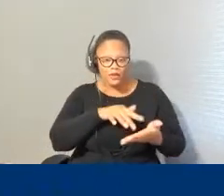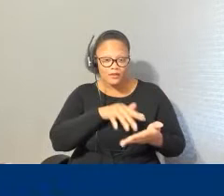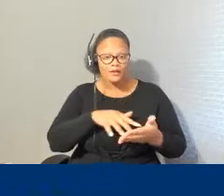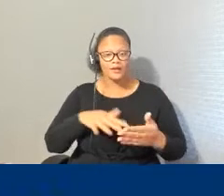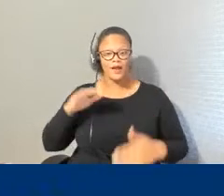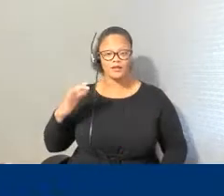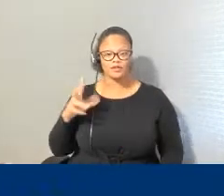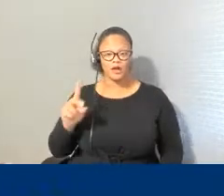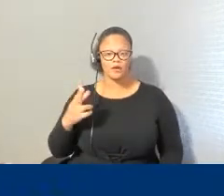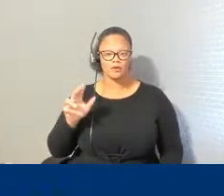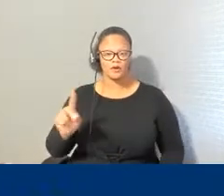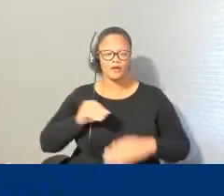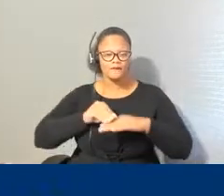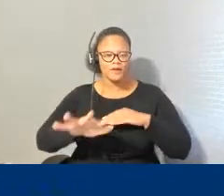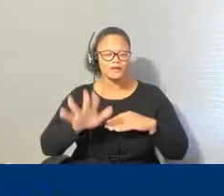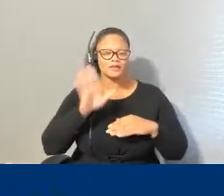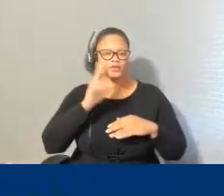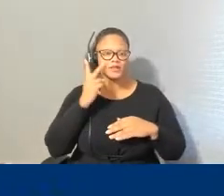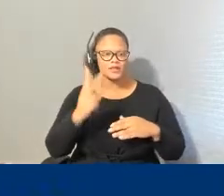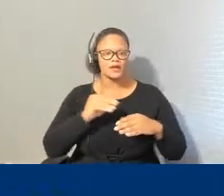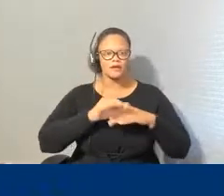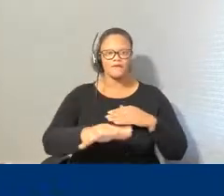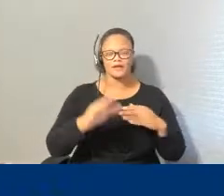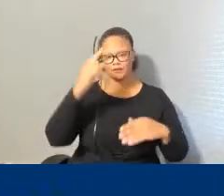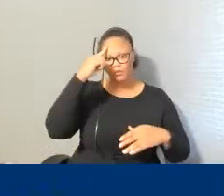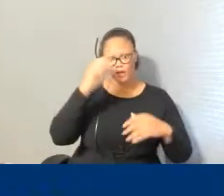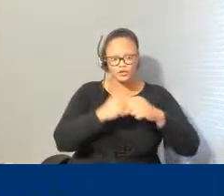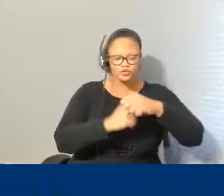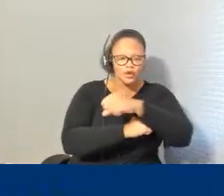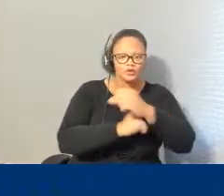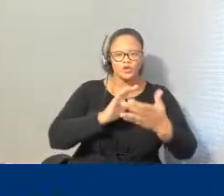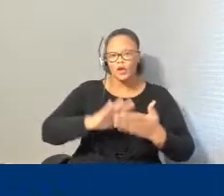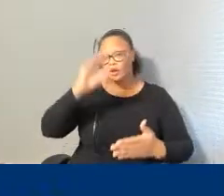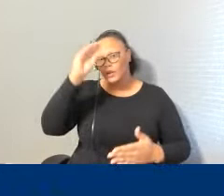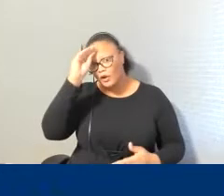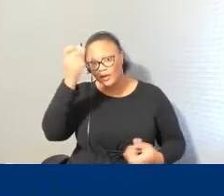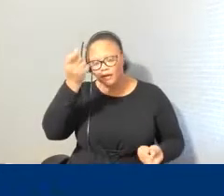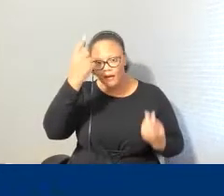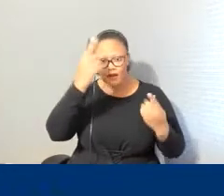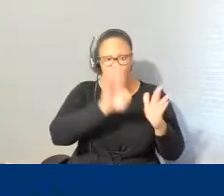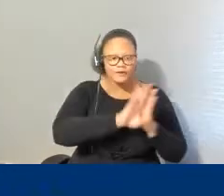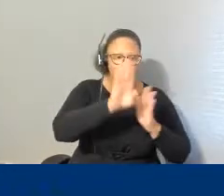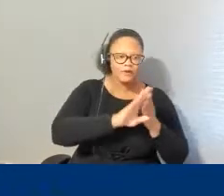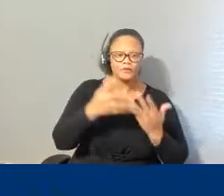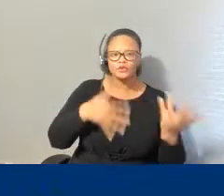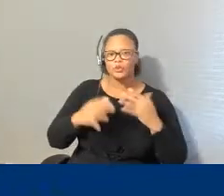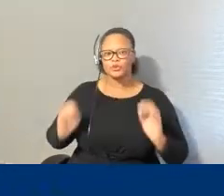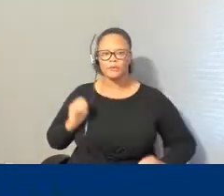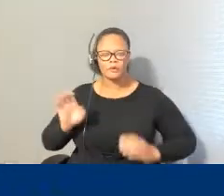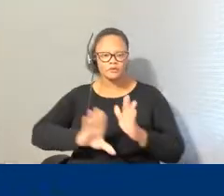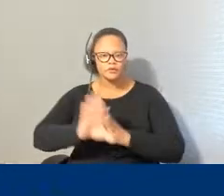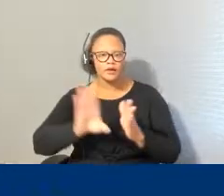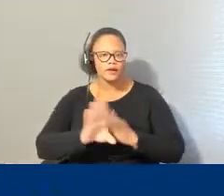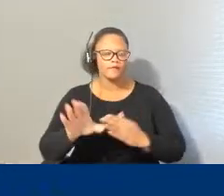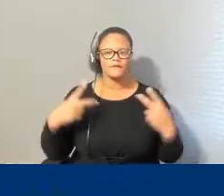see it impacts brain structure, learning, cognitive development, social emotional development, behavior, physical health,